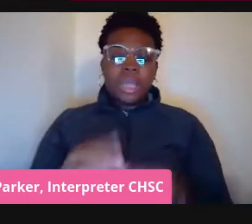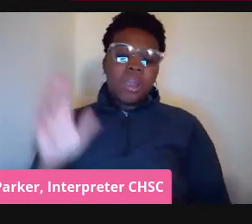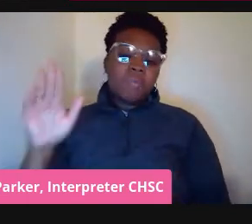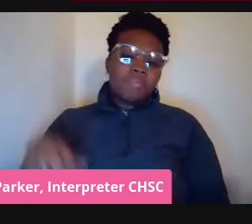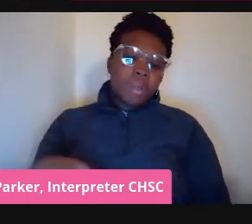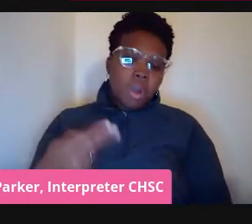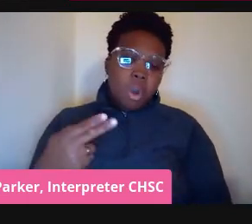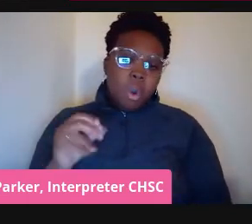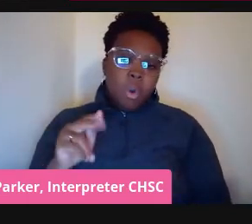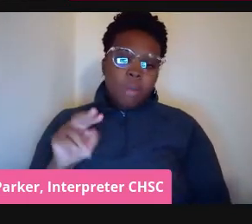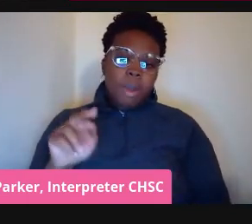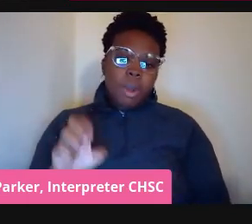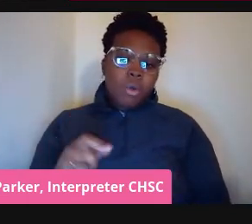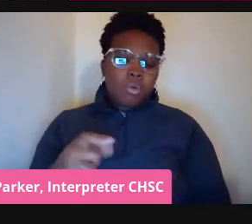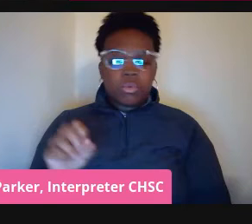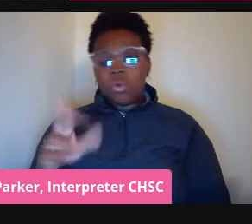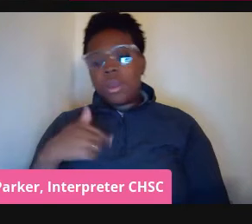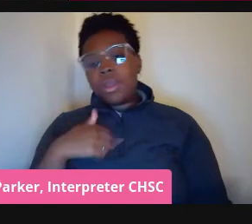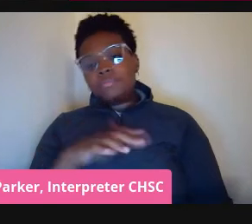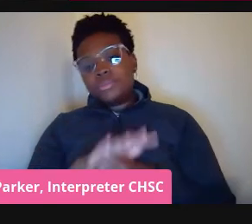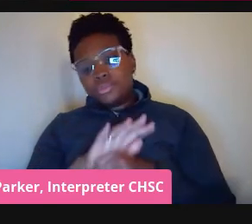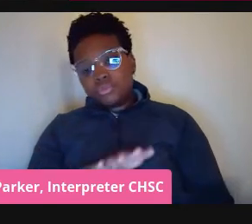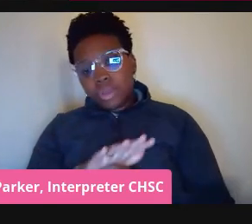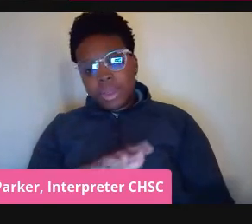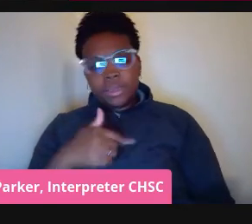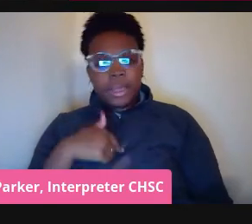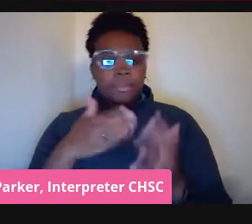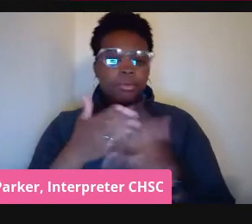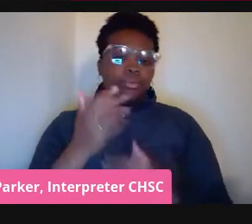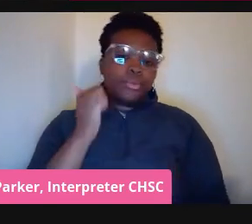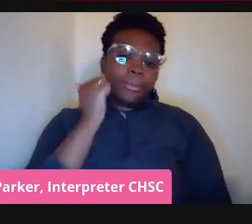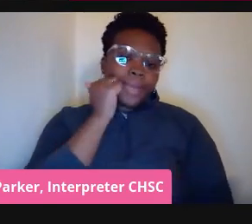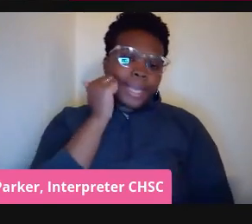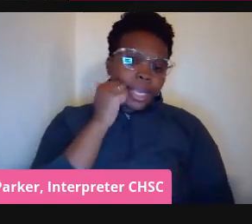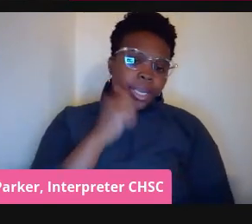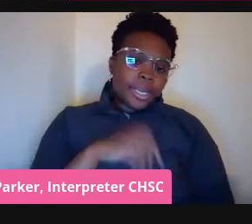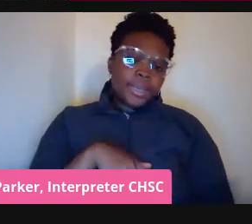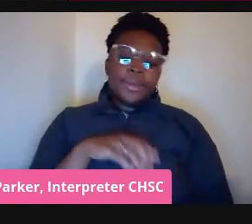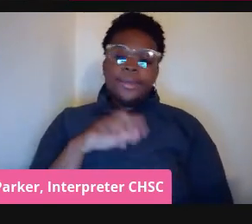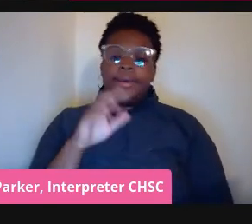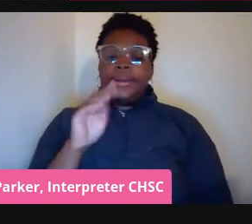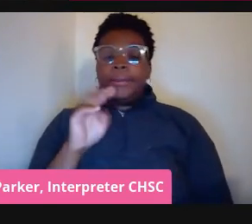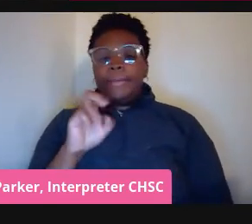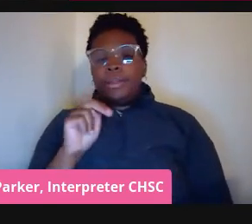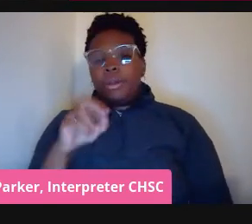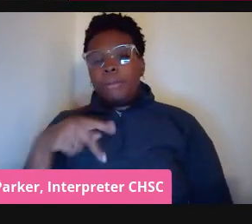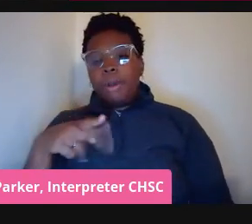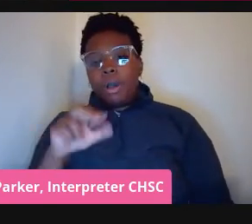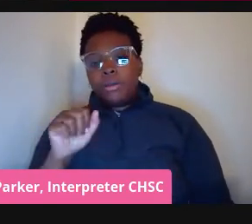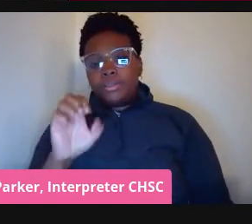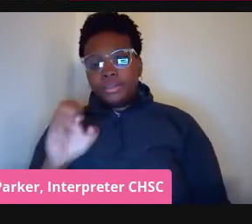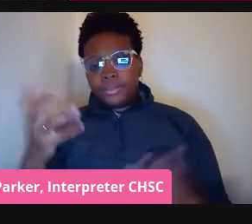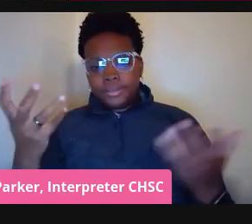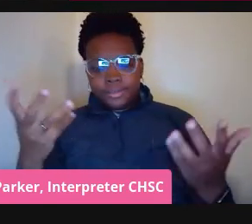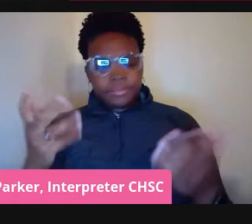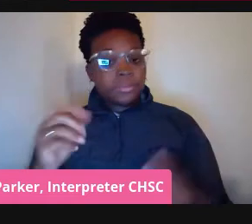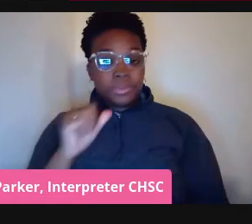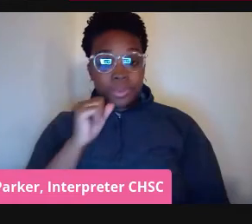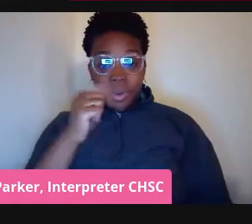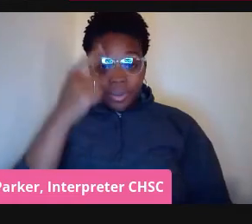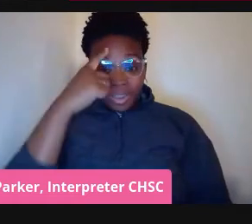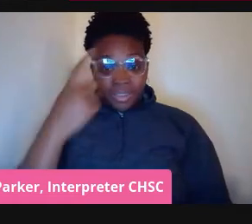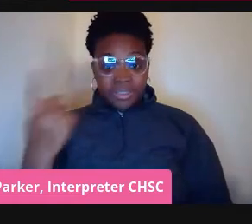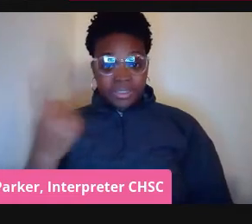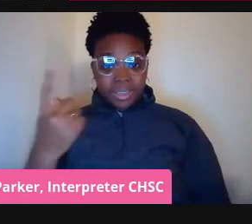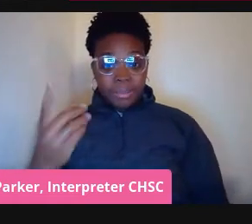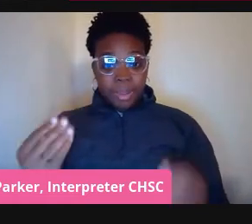or oh, I'm stressed, mm-hmm. or oh, I'm going through, you know, perimenopause or whatever yeah. it is. So we don't think that like there could be something